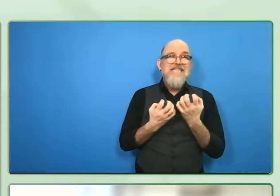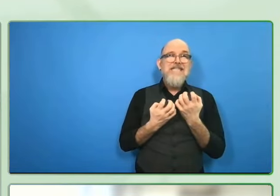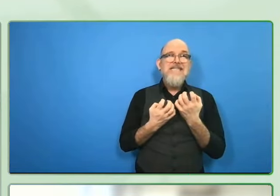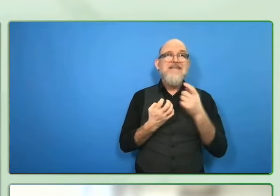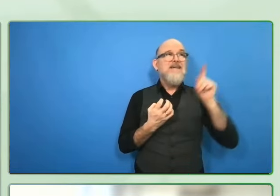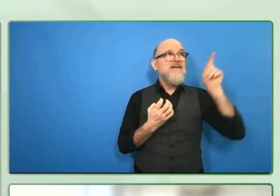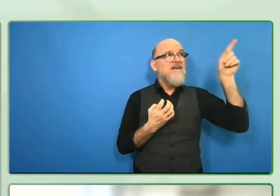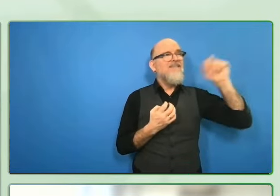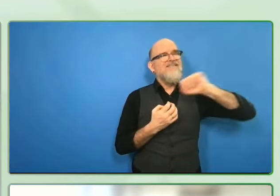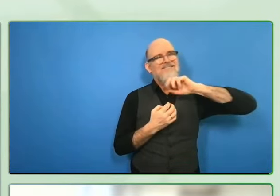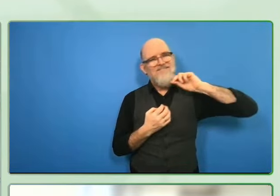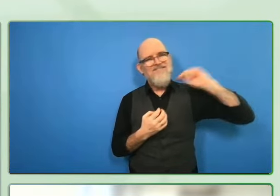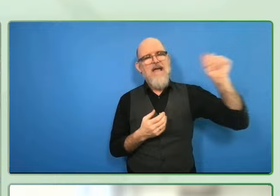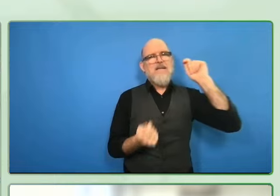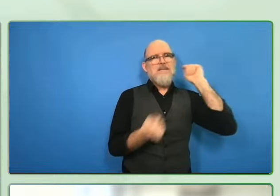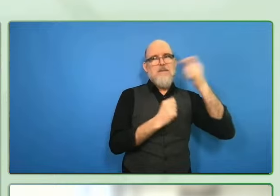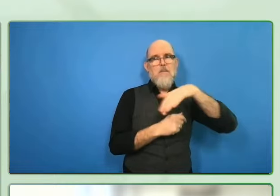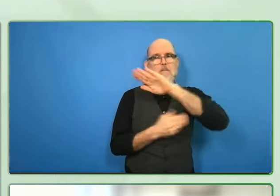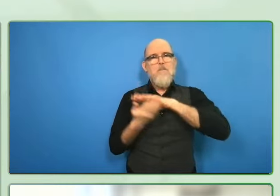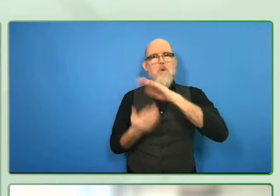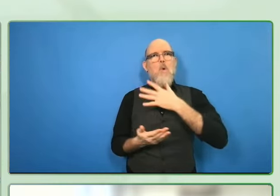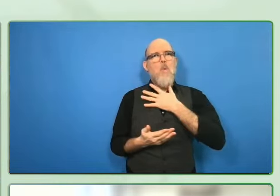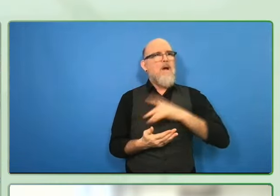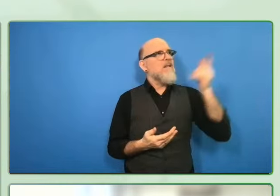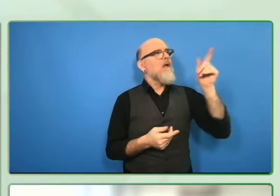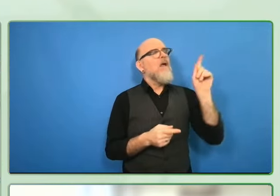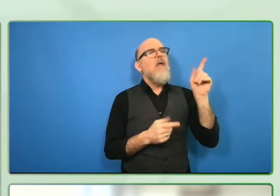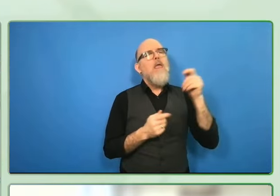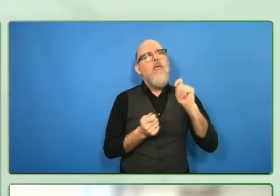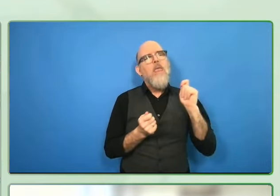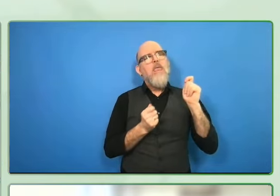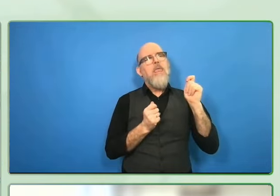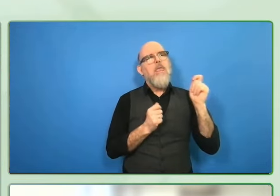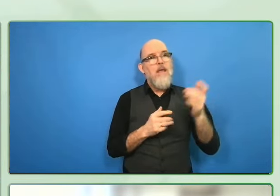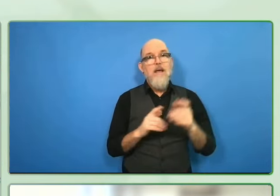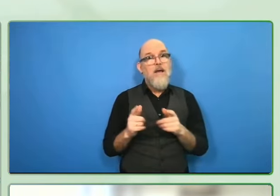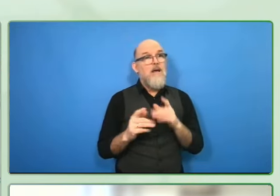their employers to do so much better in how they provide adjustments?